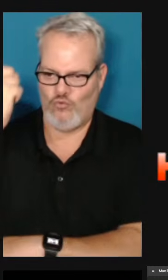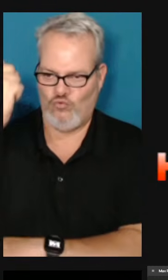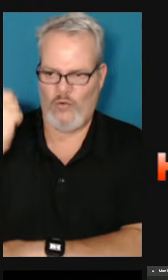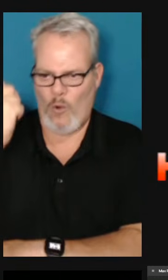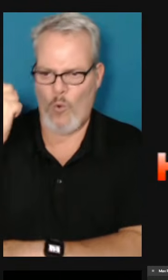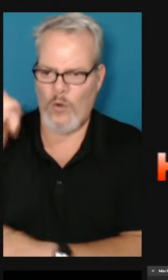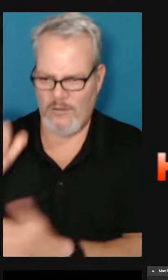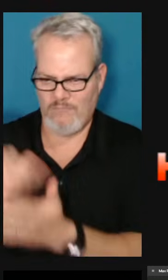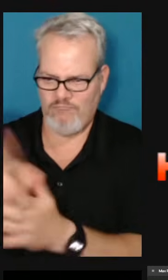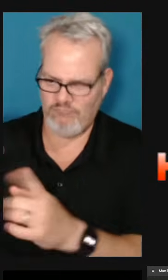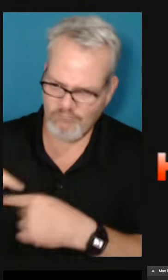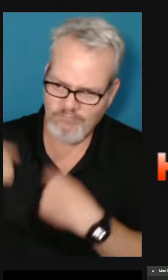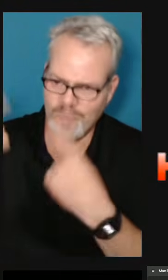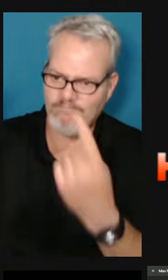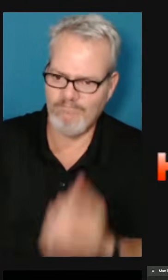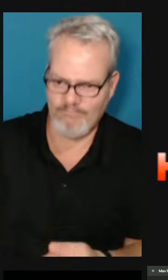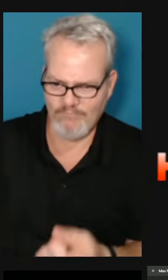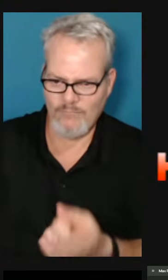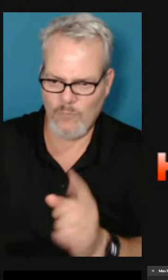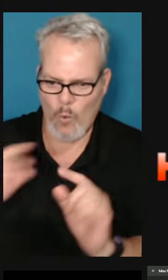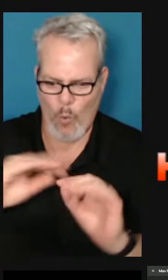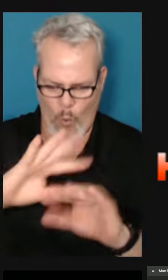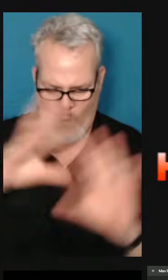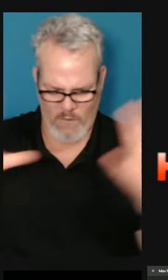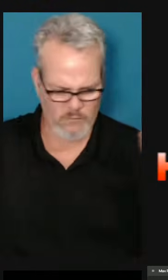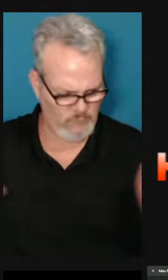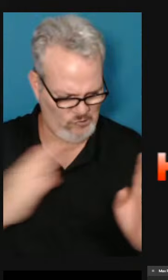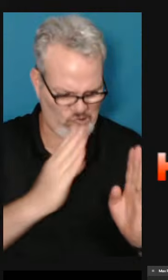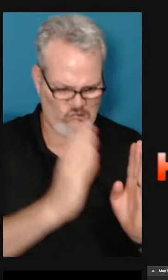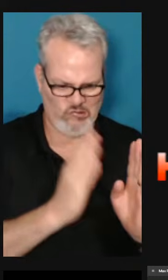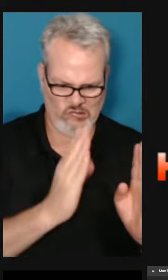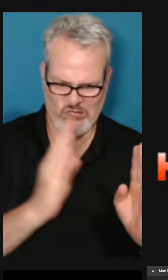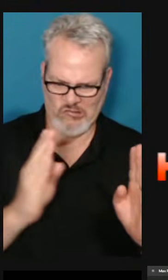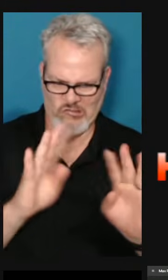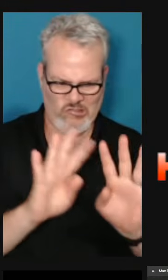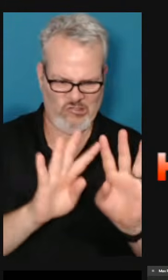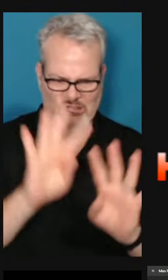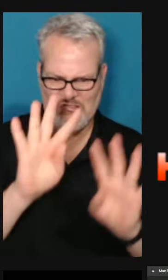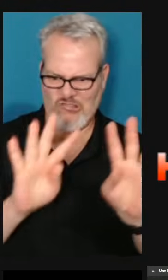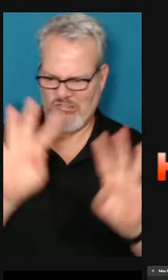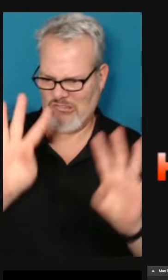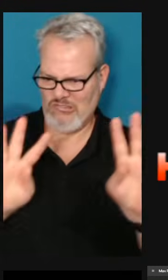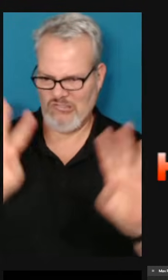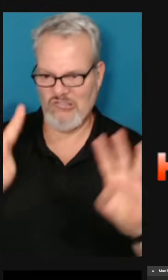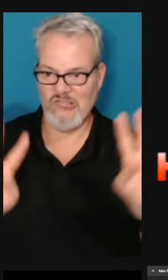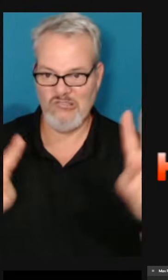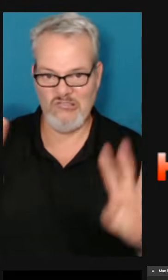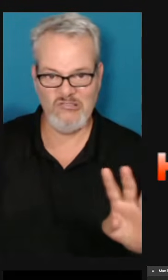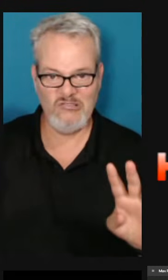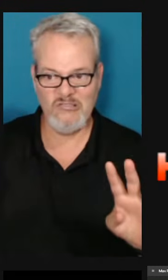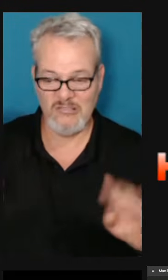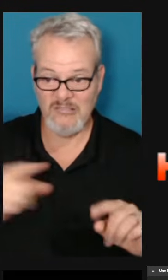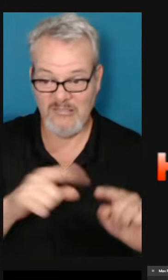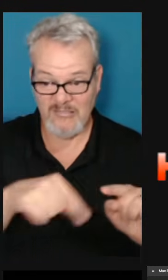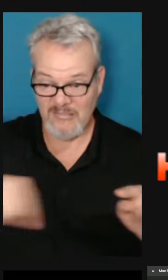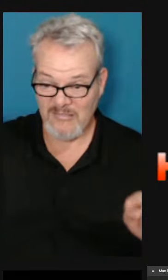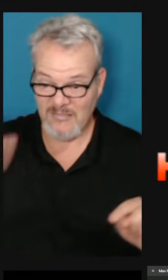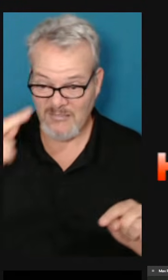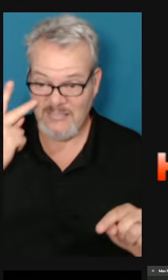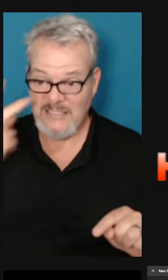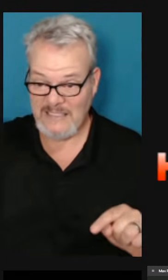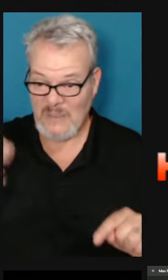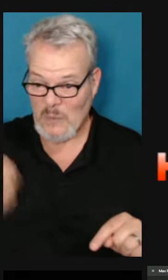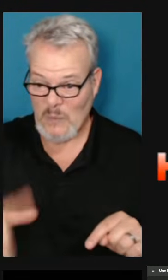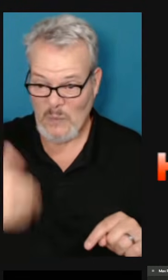far. And overall, you can see the fountain heights have been not linearly, but not in a straight line, but they have